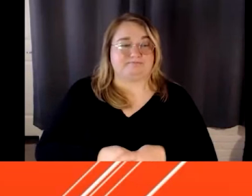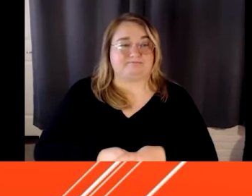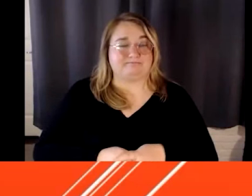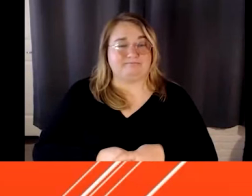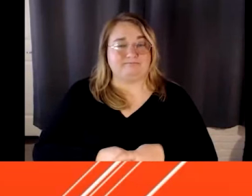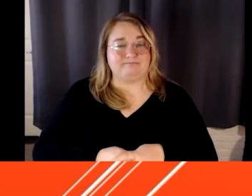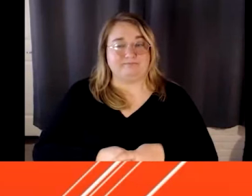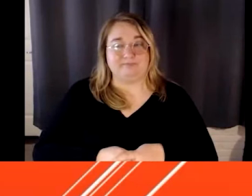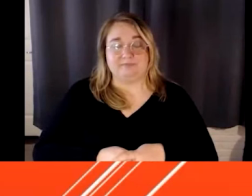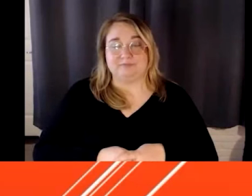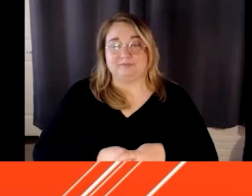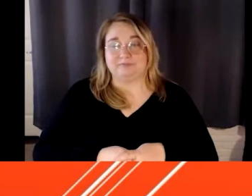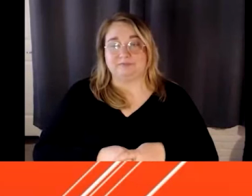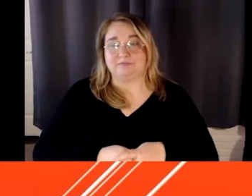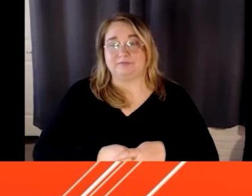Thank you.